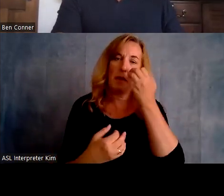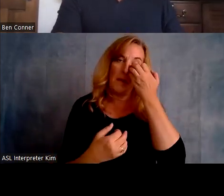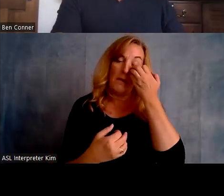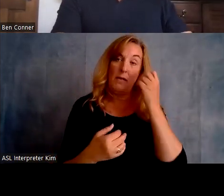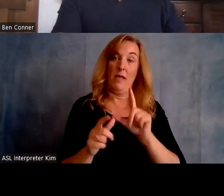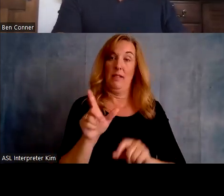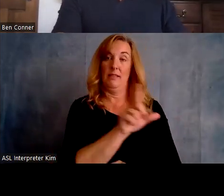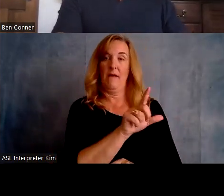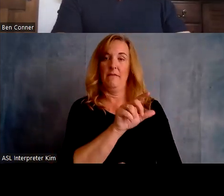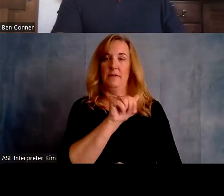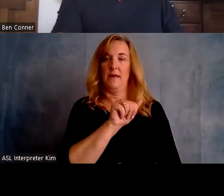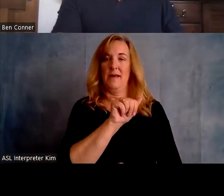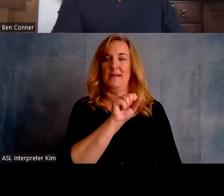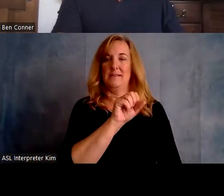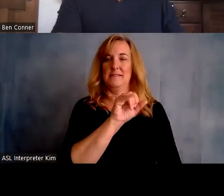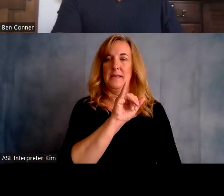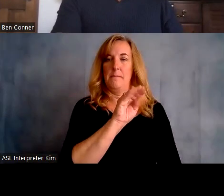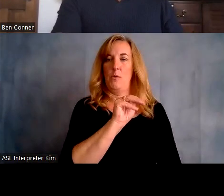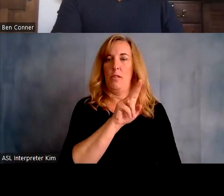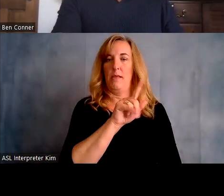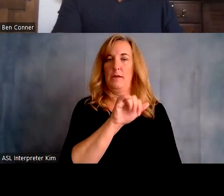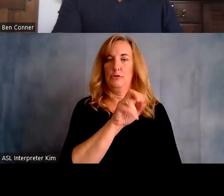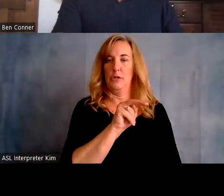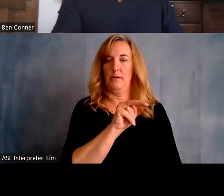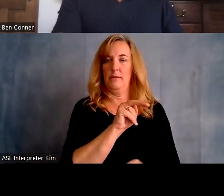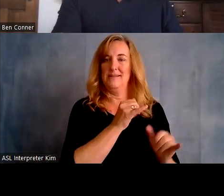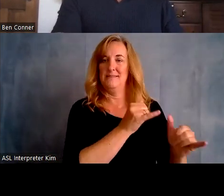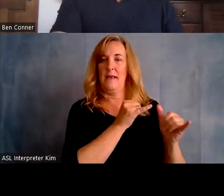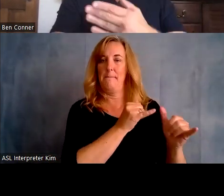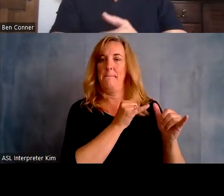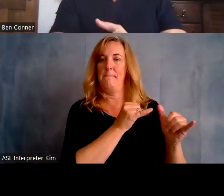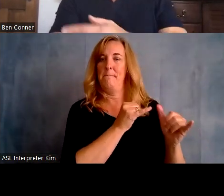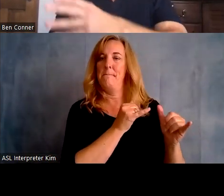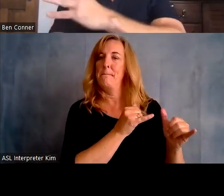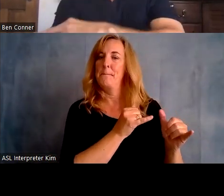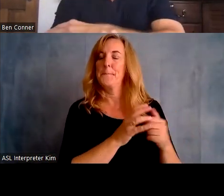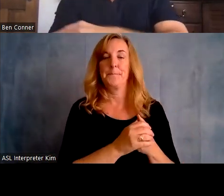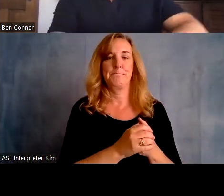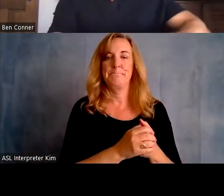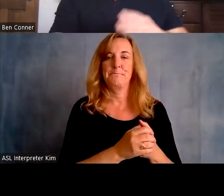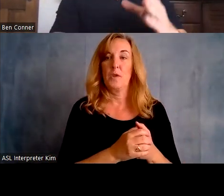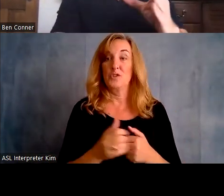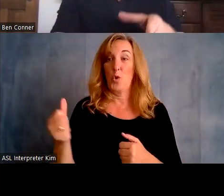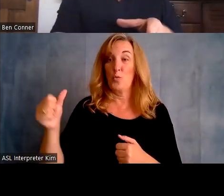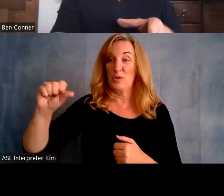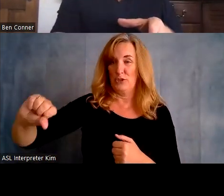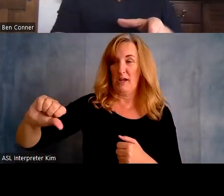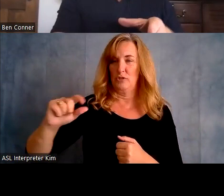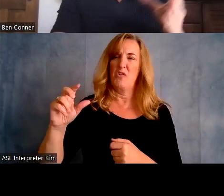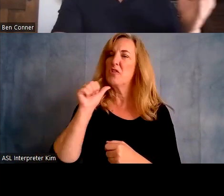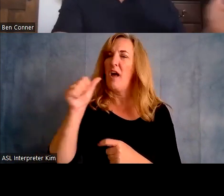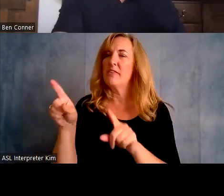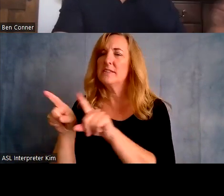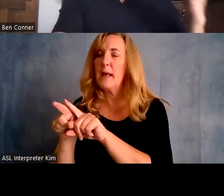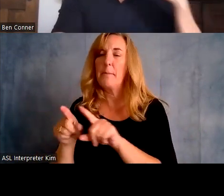under assimilation, it says become like us. So is where rejection is, you're not one of us. Assimilation